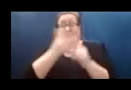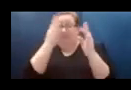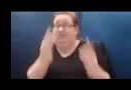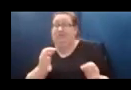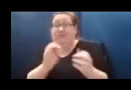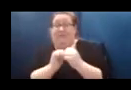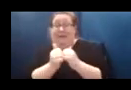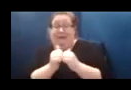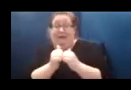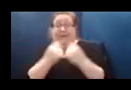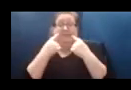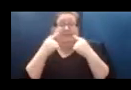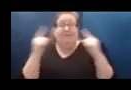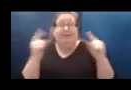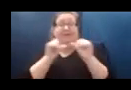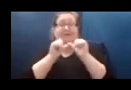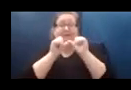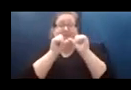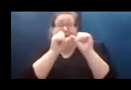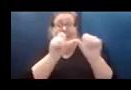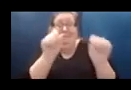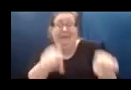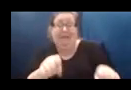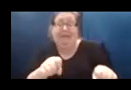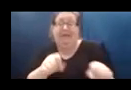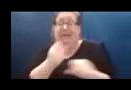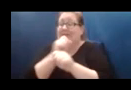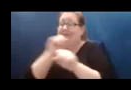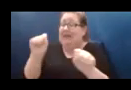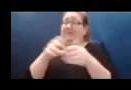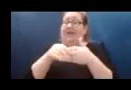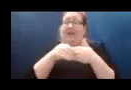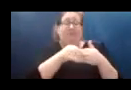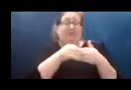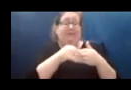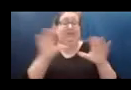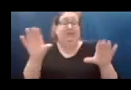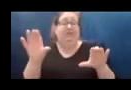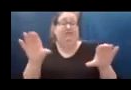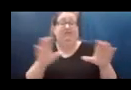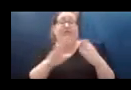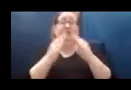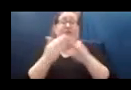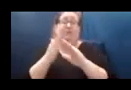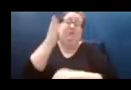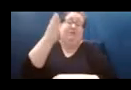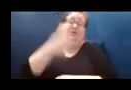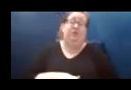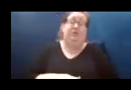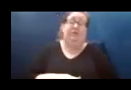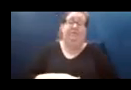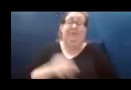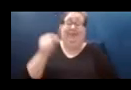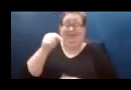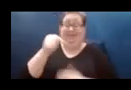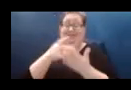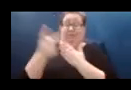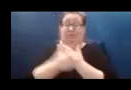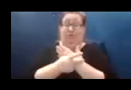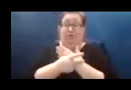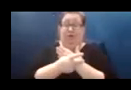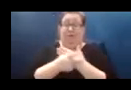the sustainability, the safety, the resilience of our communities in the future. This program, the Resilient